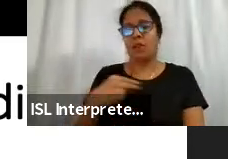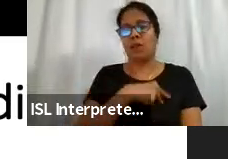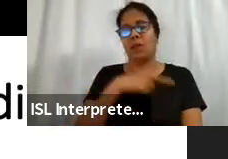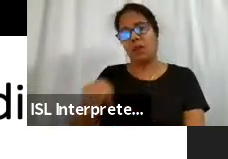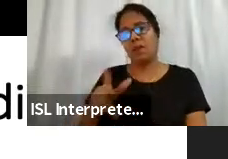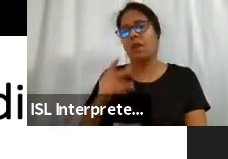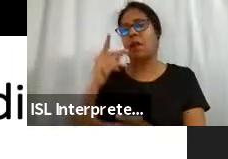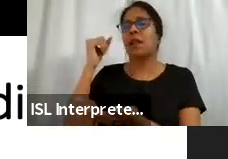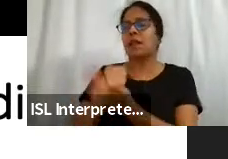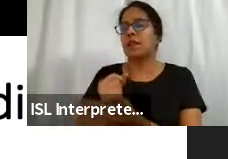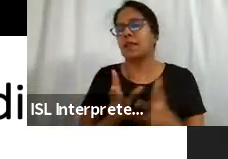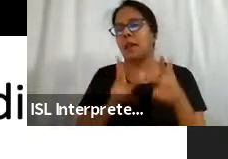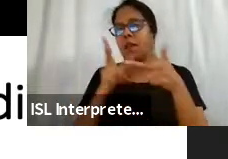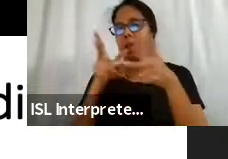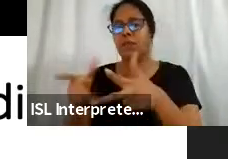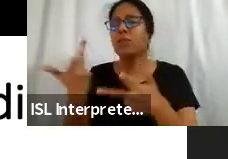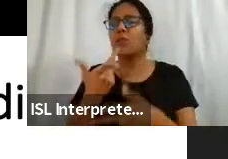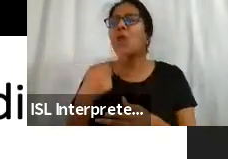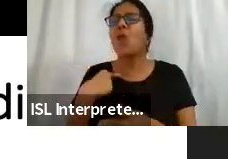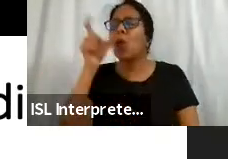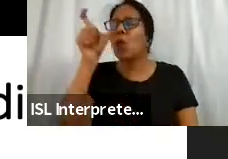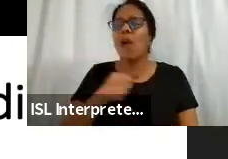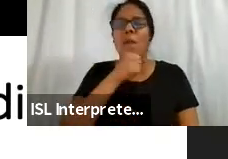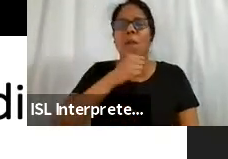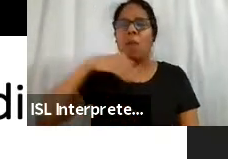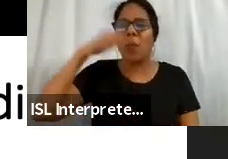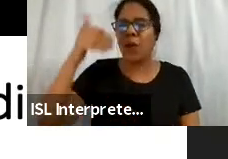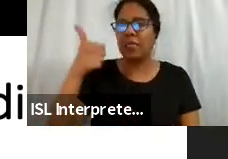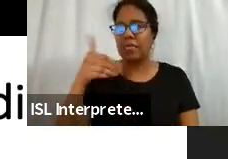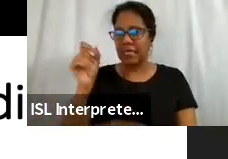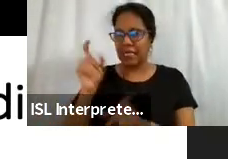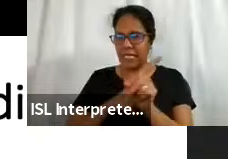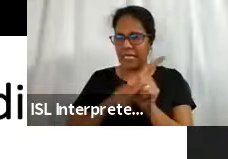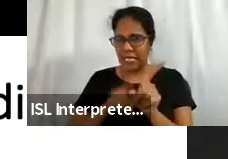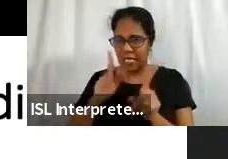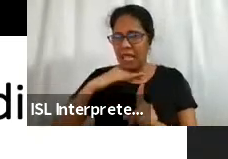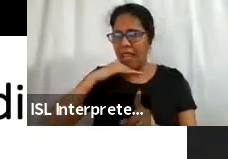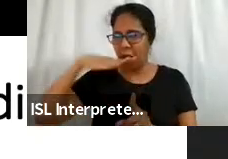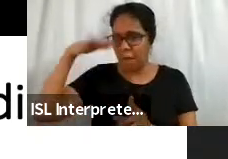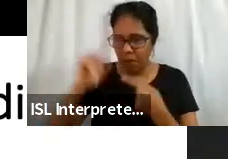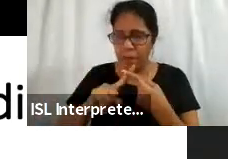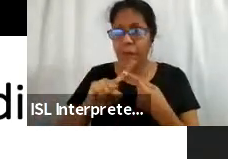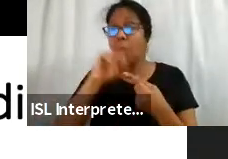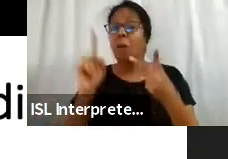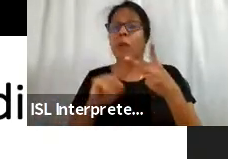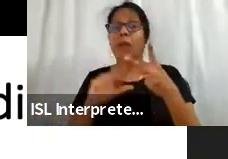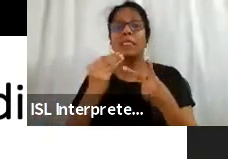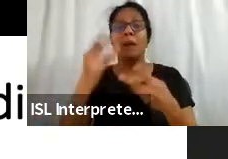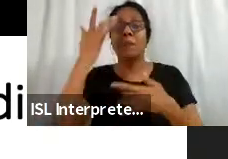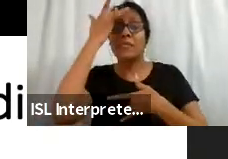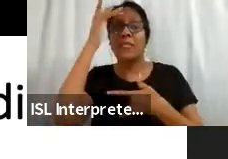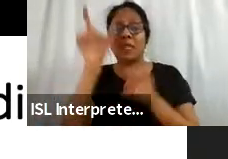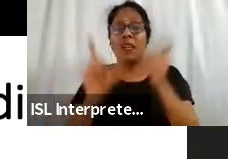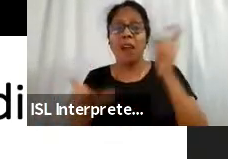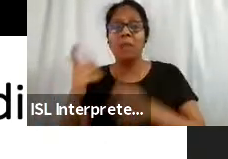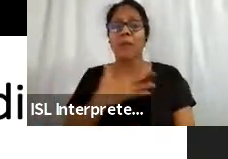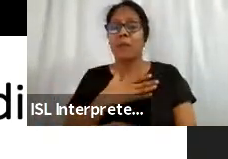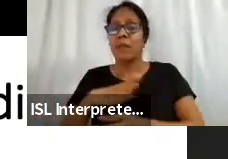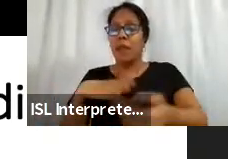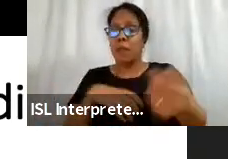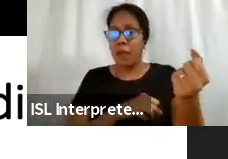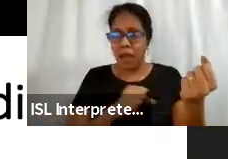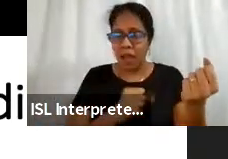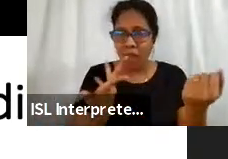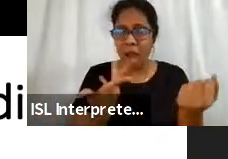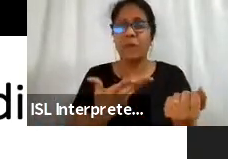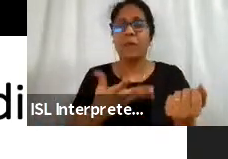people, patients with comorbidity like hypertension, diabetes, heart diseases, chronic liver, lung, or kidney